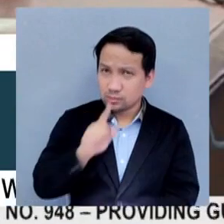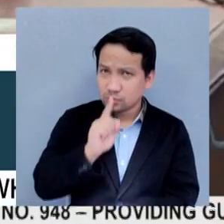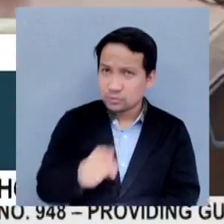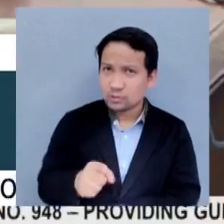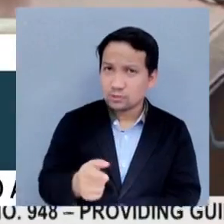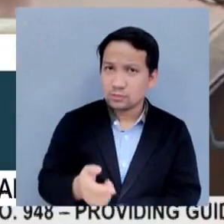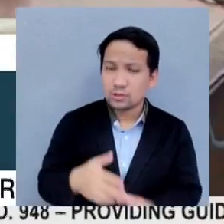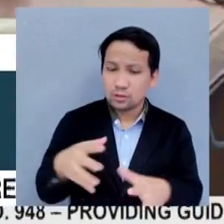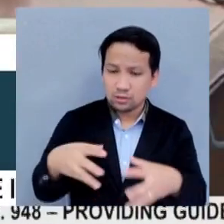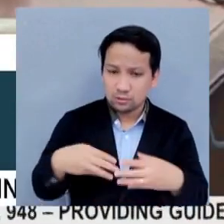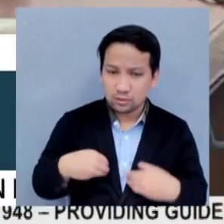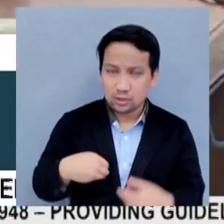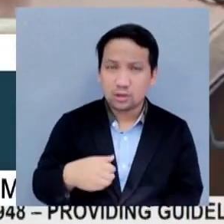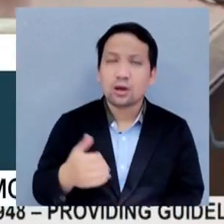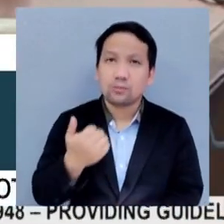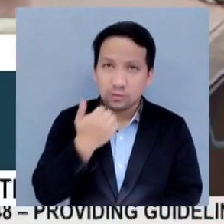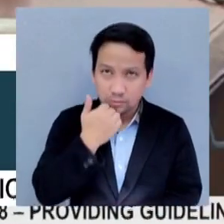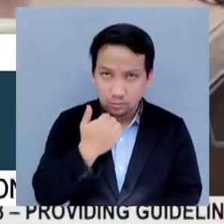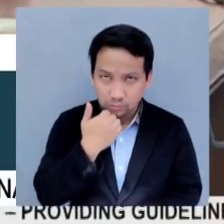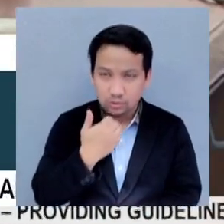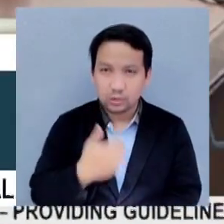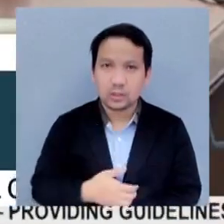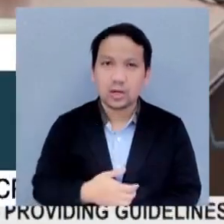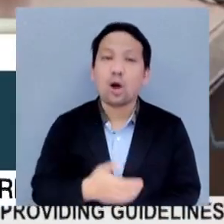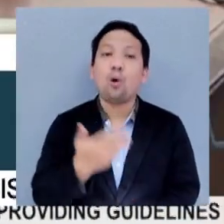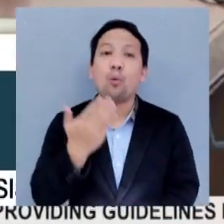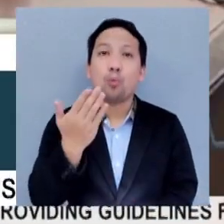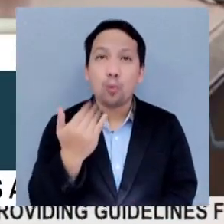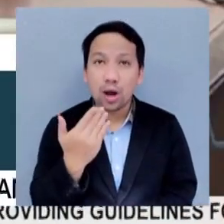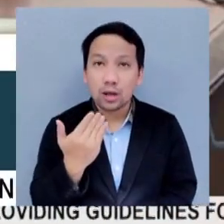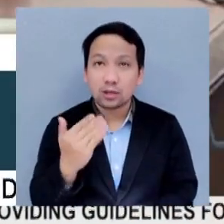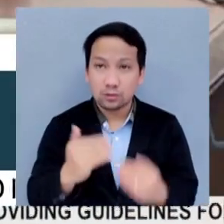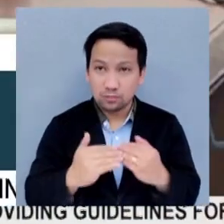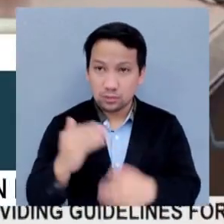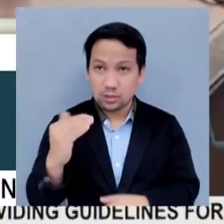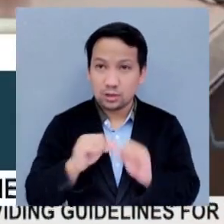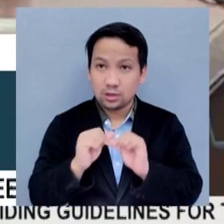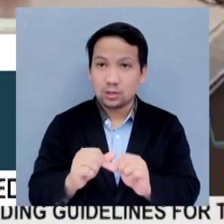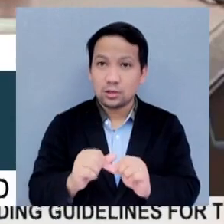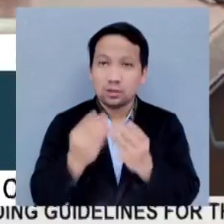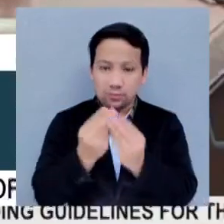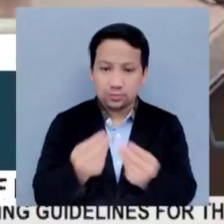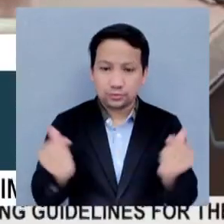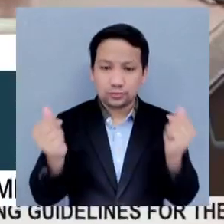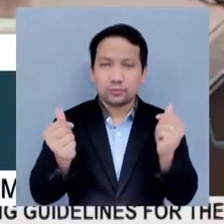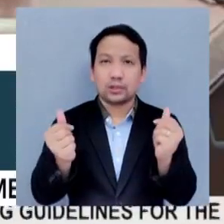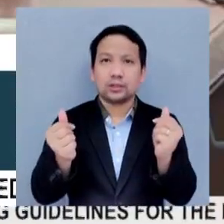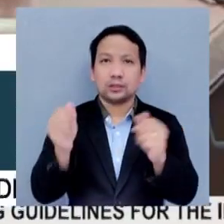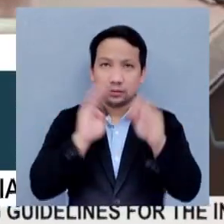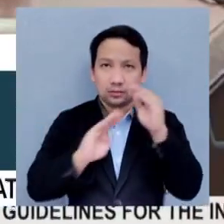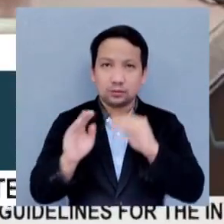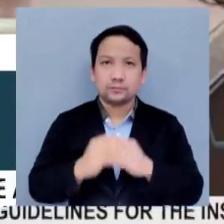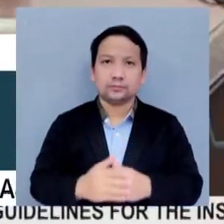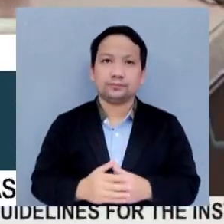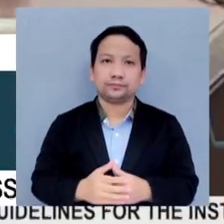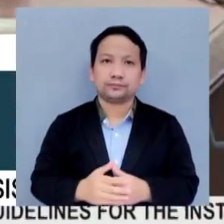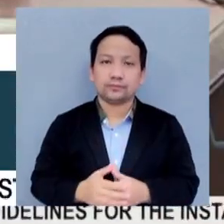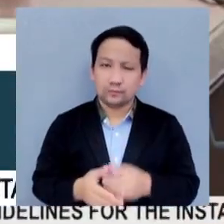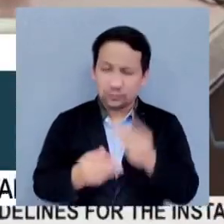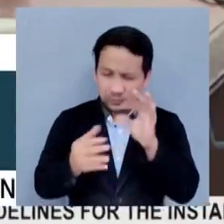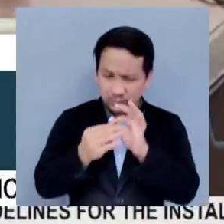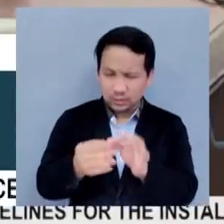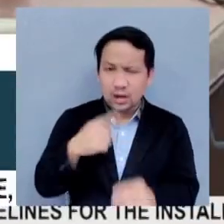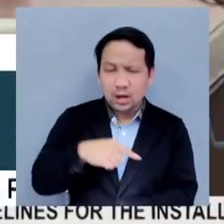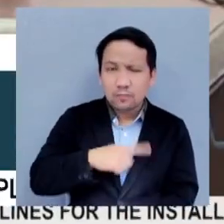our fault, our weaknesses. Lang sa gayon, doon naman natin masosolve ang isang problema. Maaring may katotohanan, imbis na babanggain